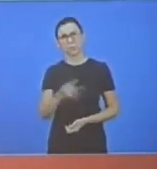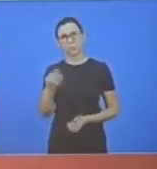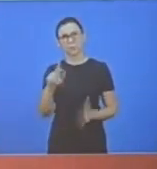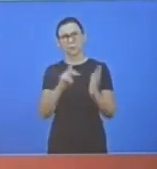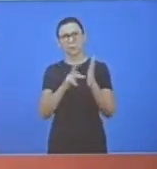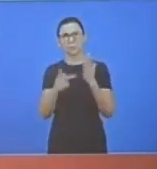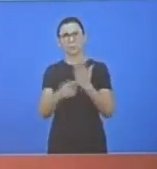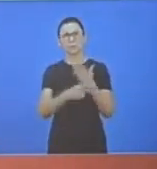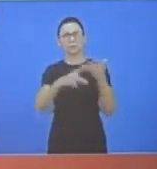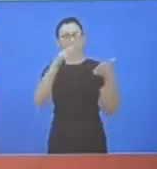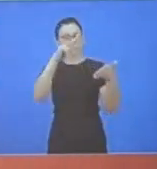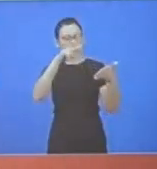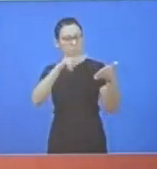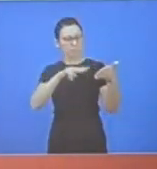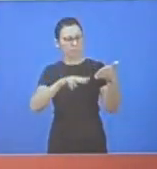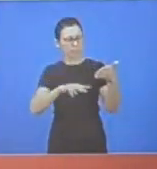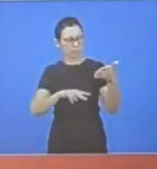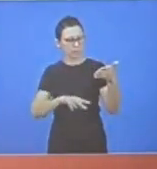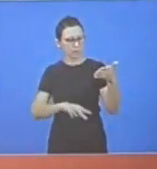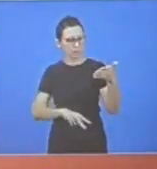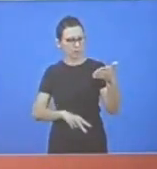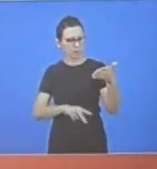You read the parable.